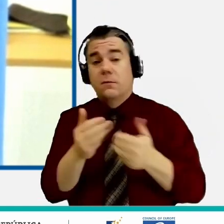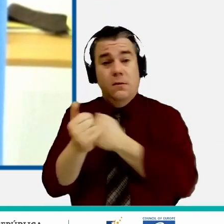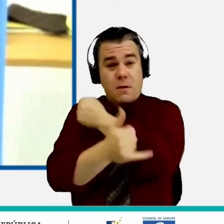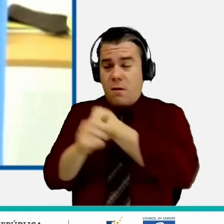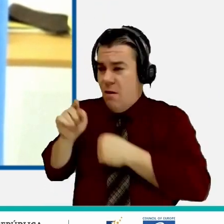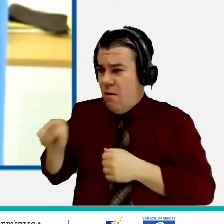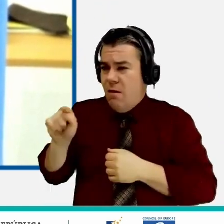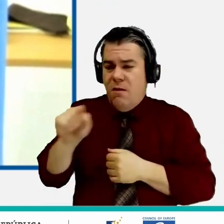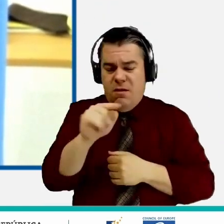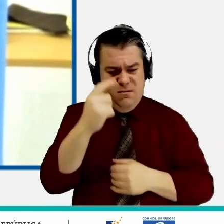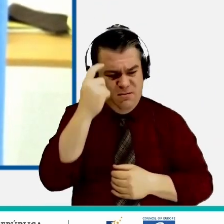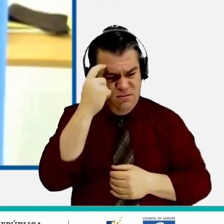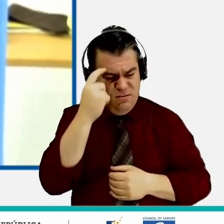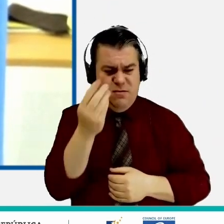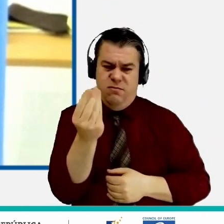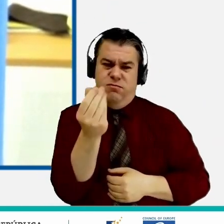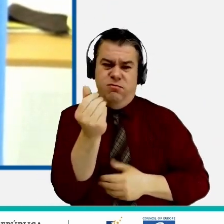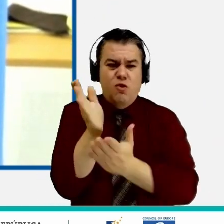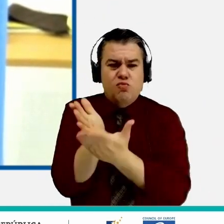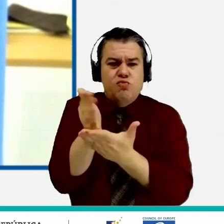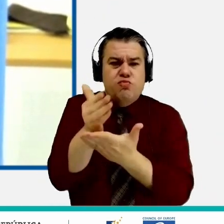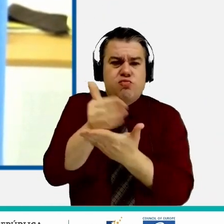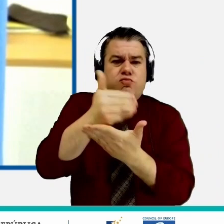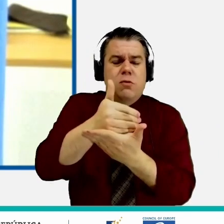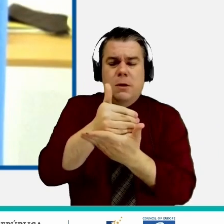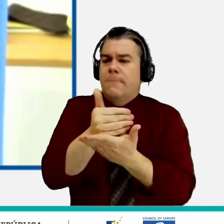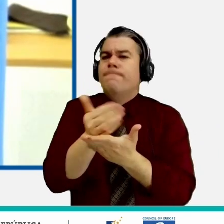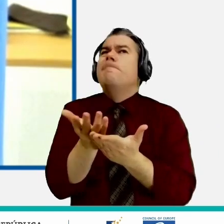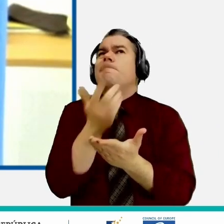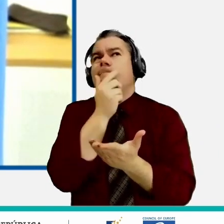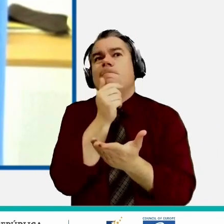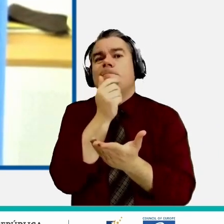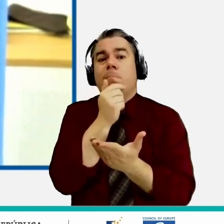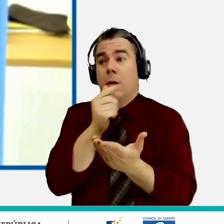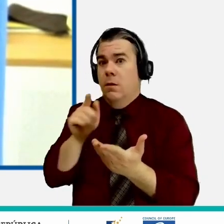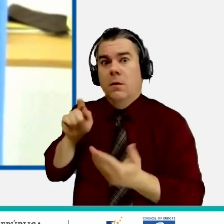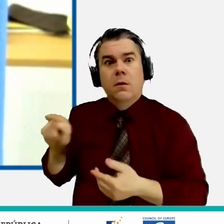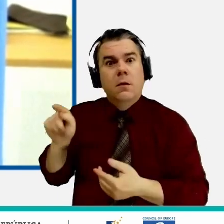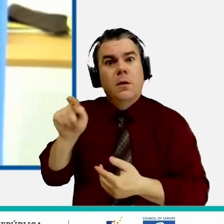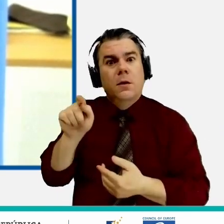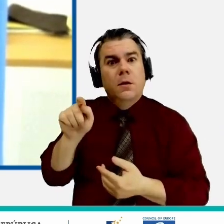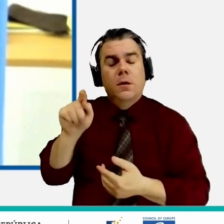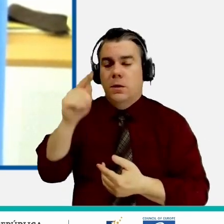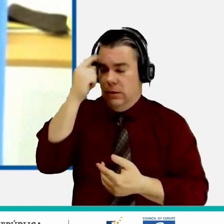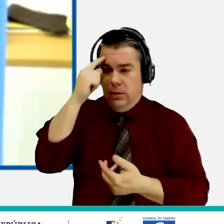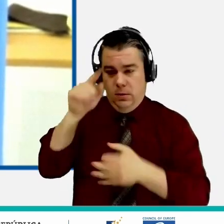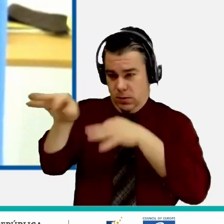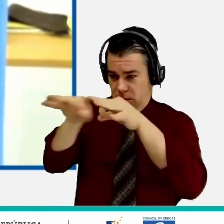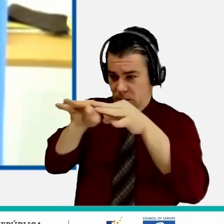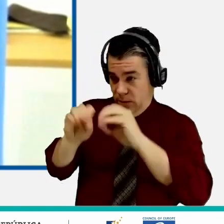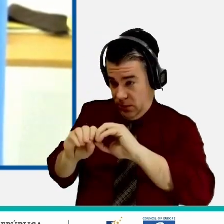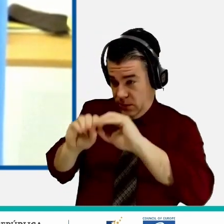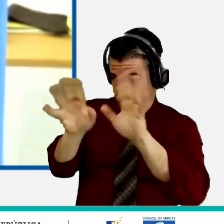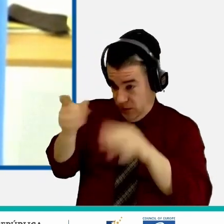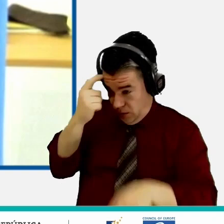their domestic budget allocations. And we believe that they need to clearly understand that no matter